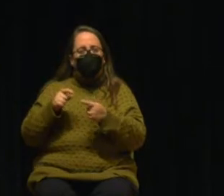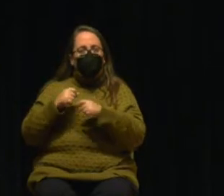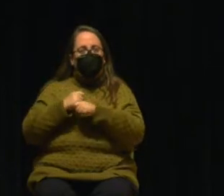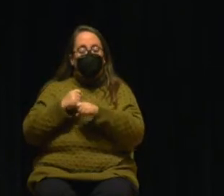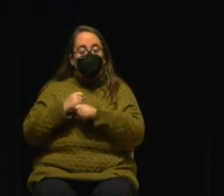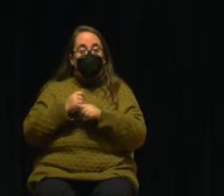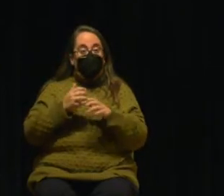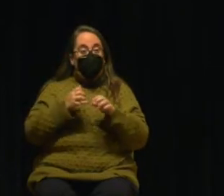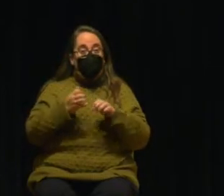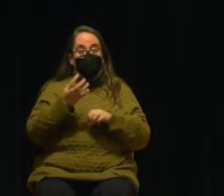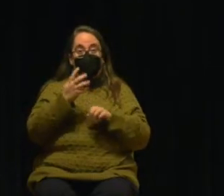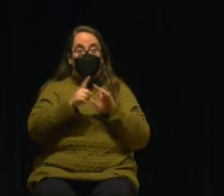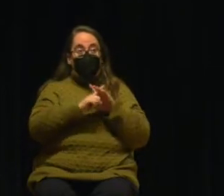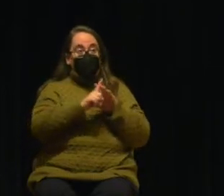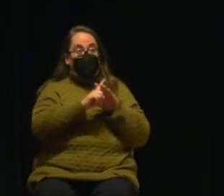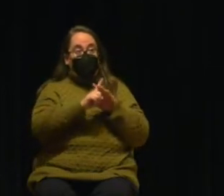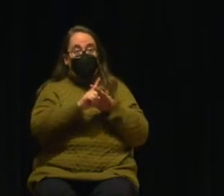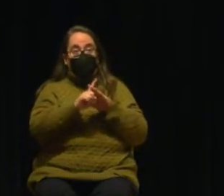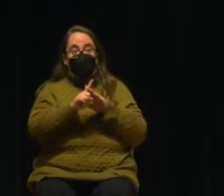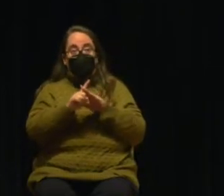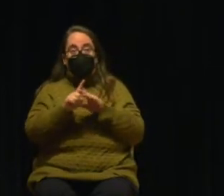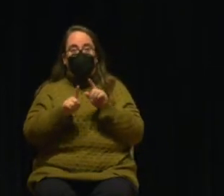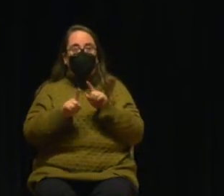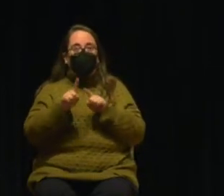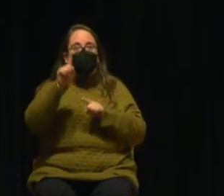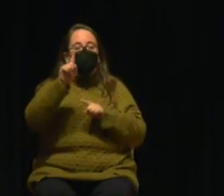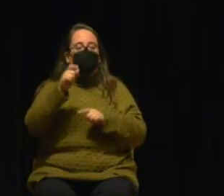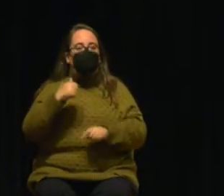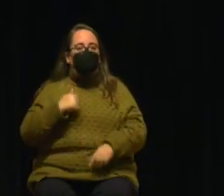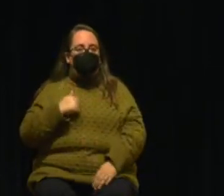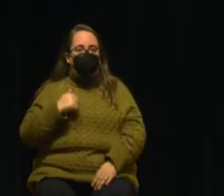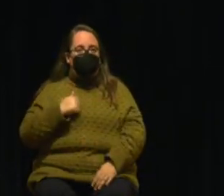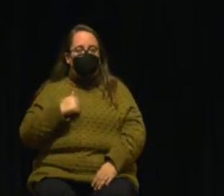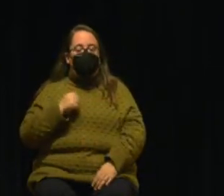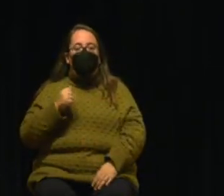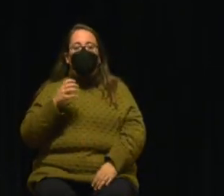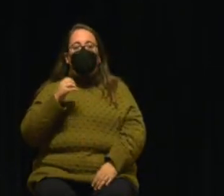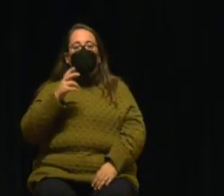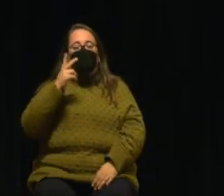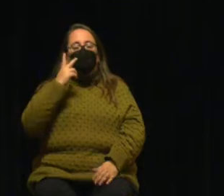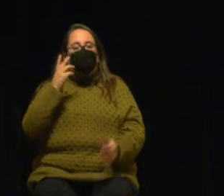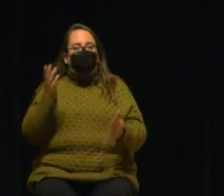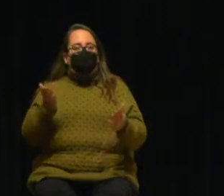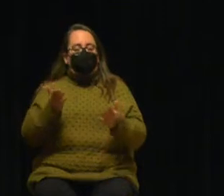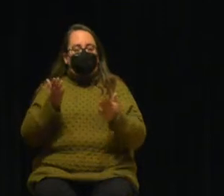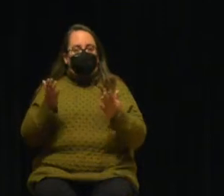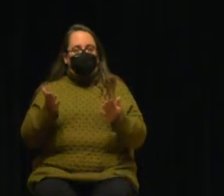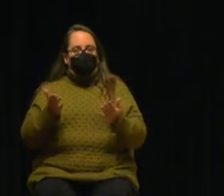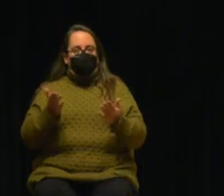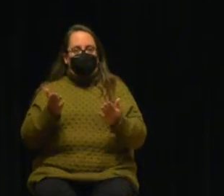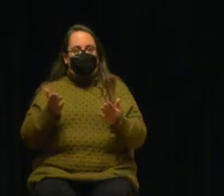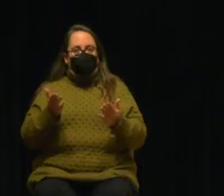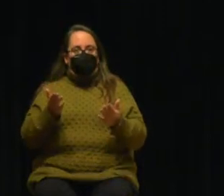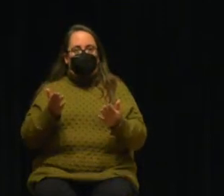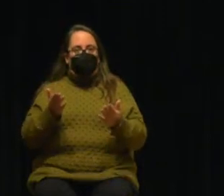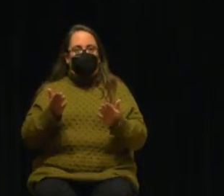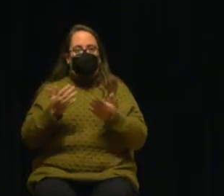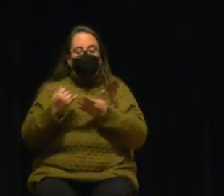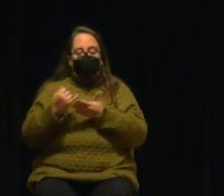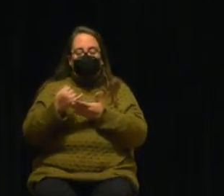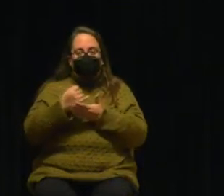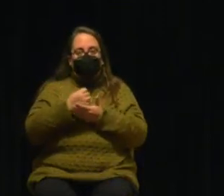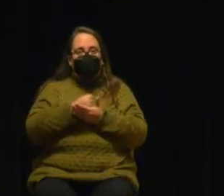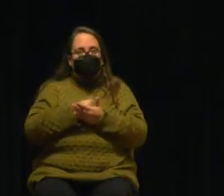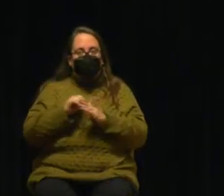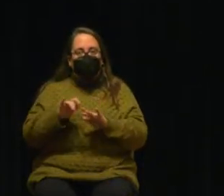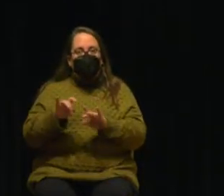to escape to safety. Ultimately, they would travel to Canada. So we see here in this incident that intelligence gathering is